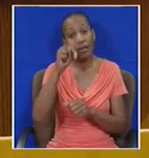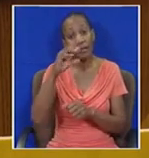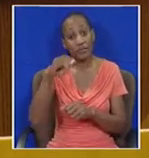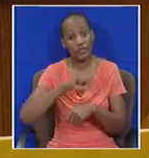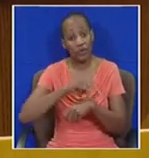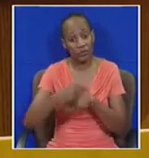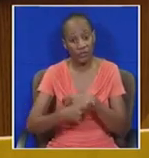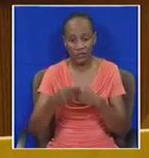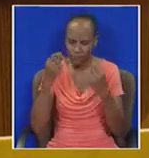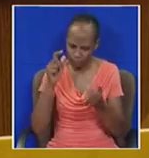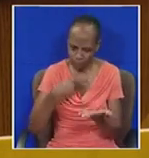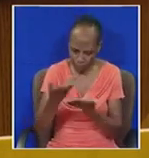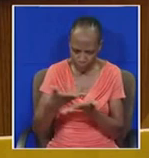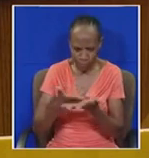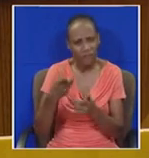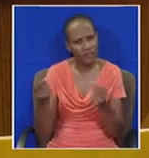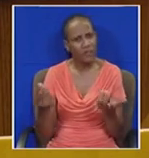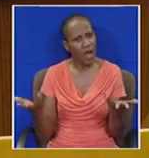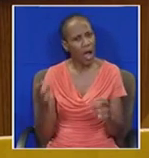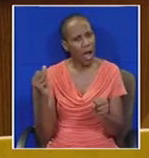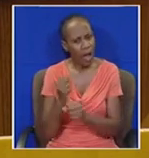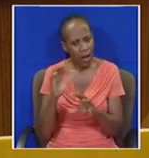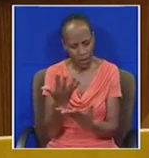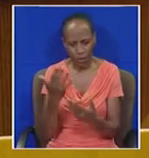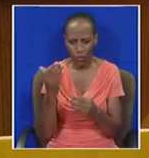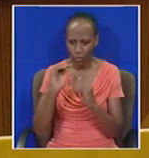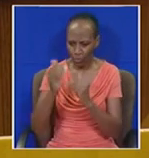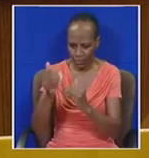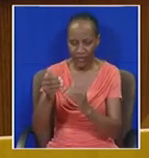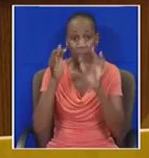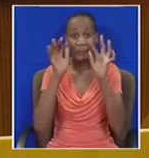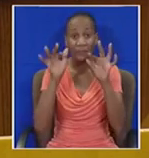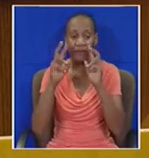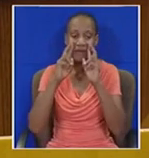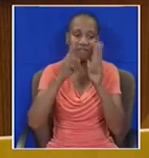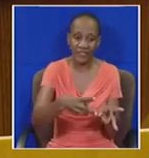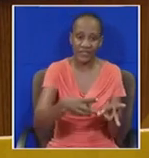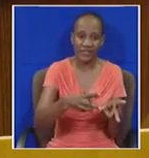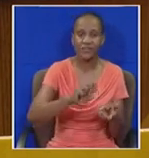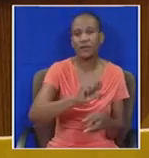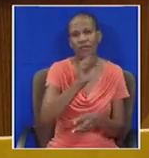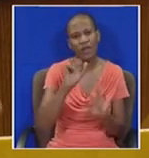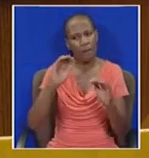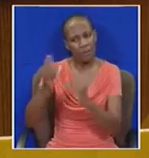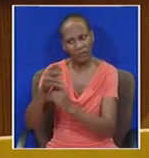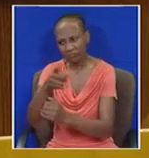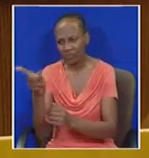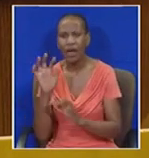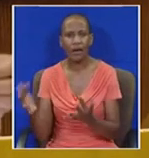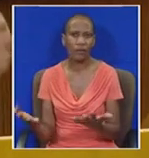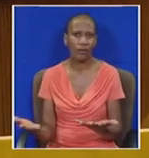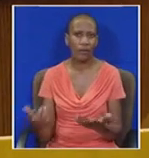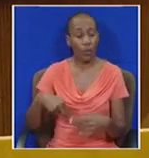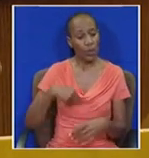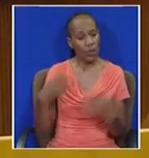for tourists must be revisited in our policies as visa requirements. We've taken this at